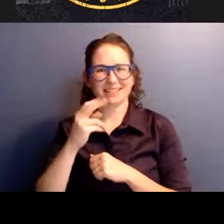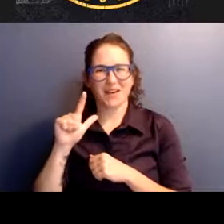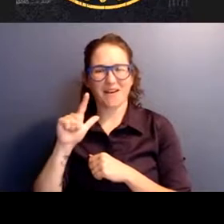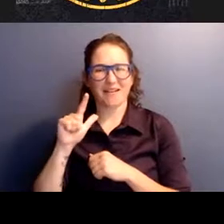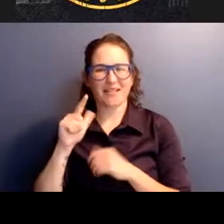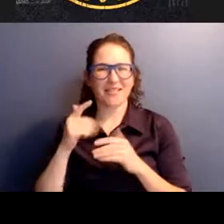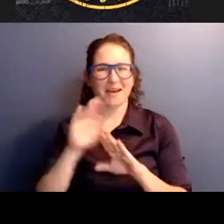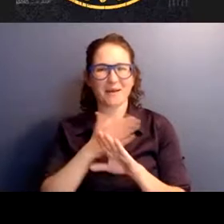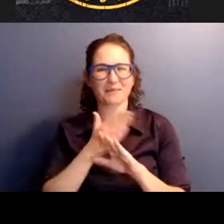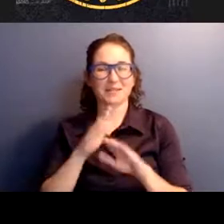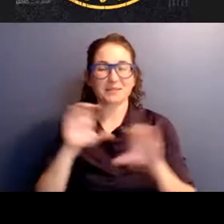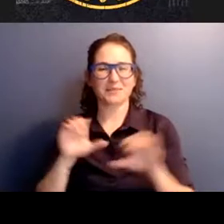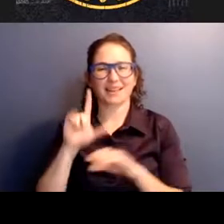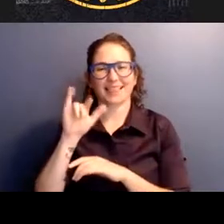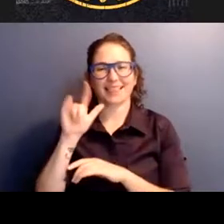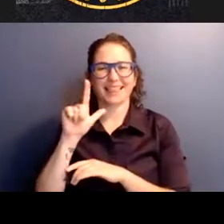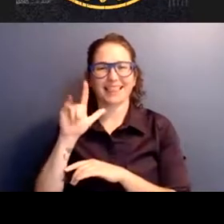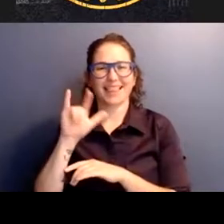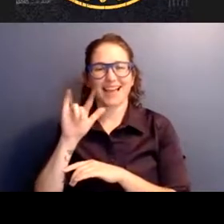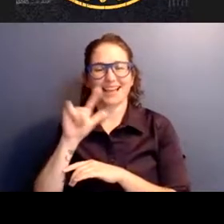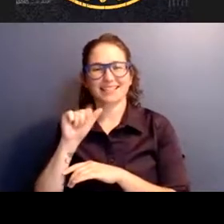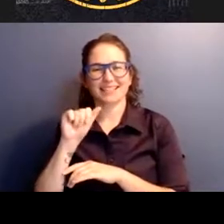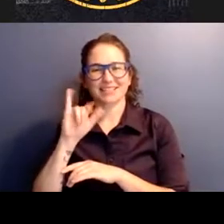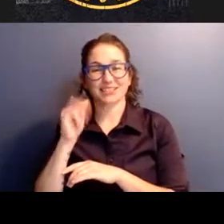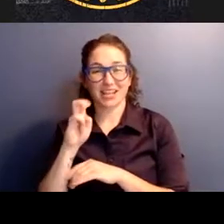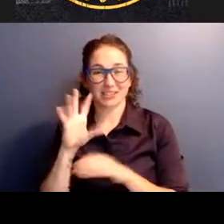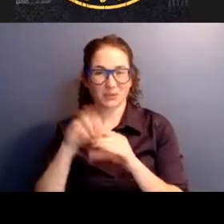performing Little Liza Jane. Join in and have fun.